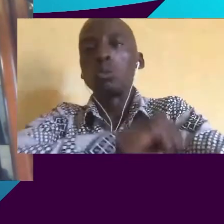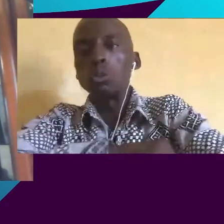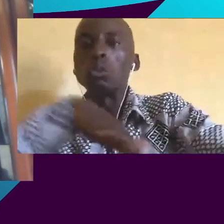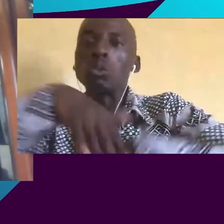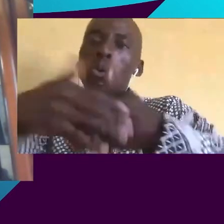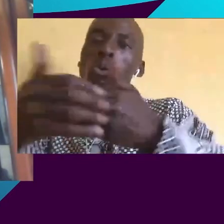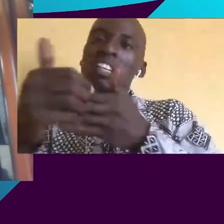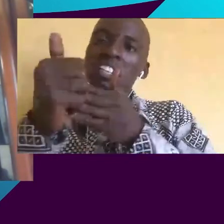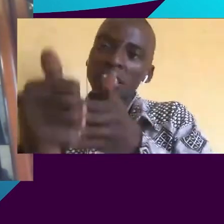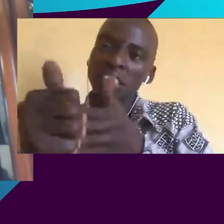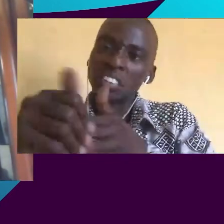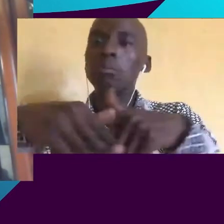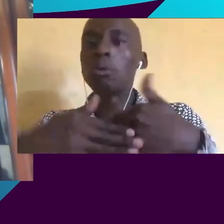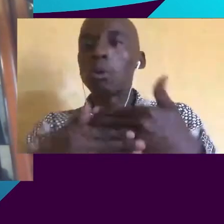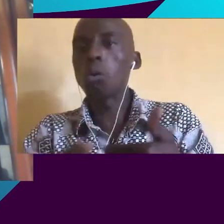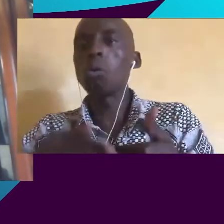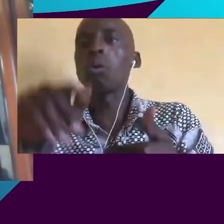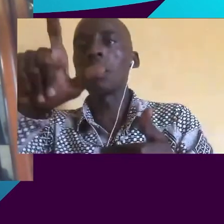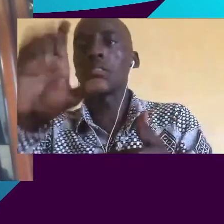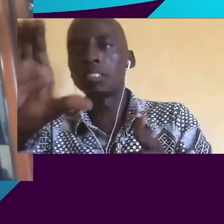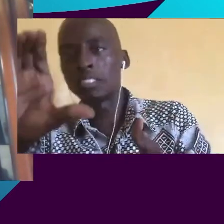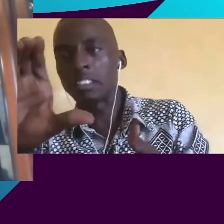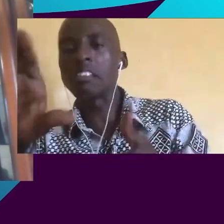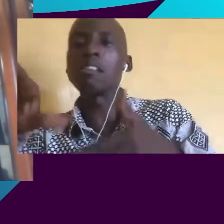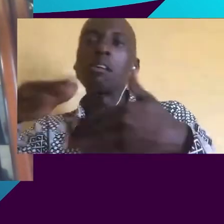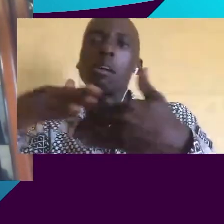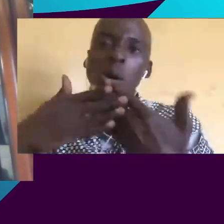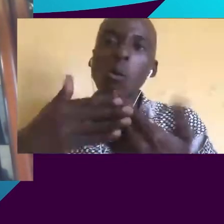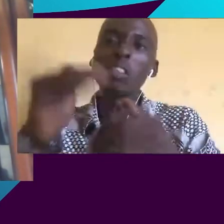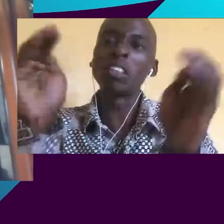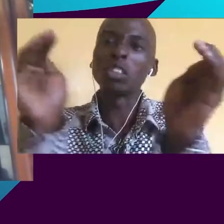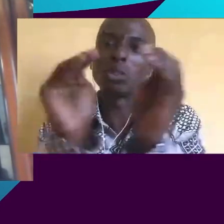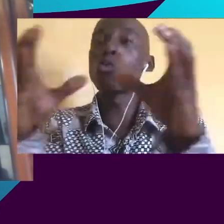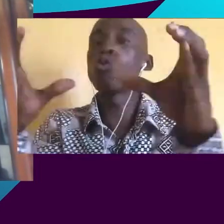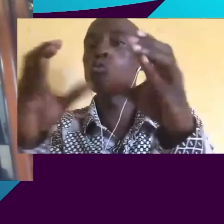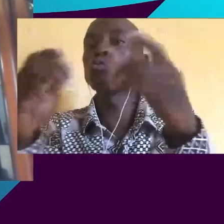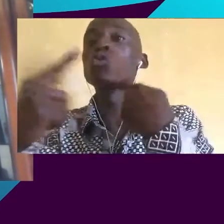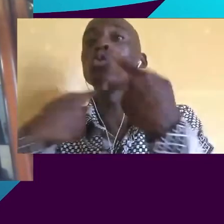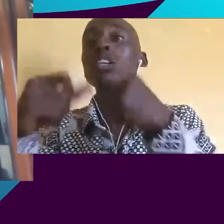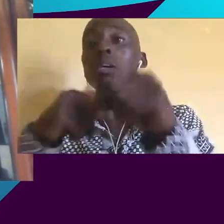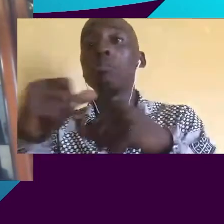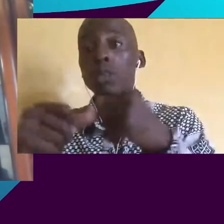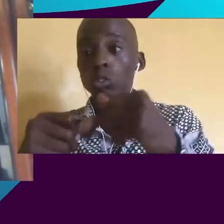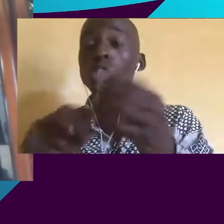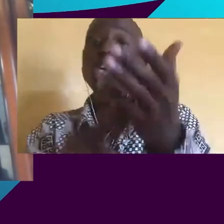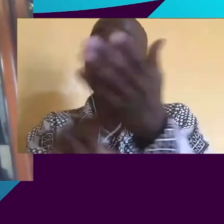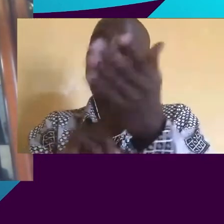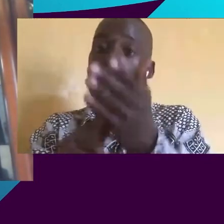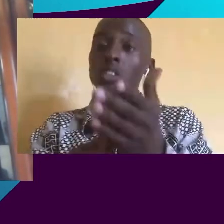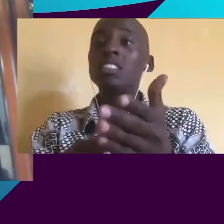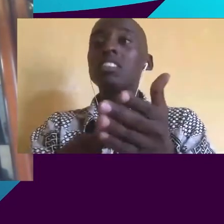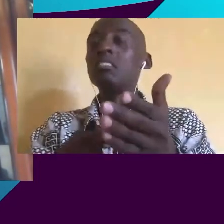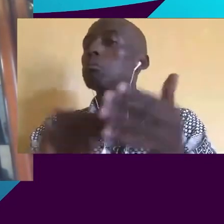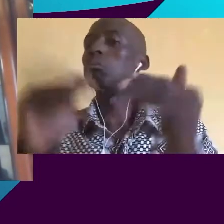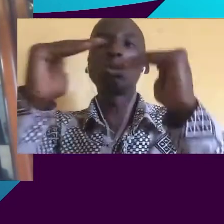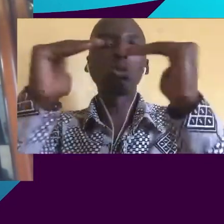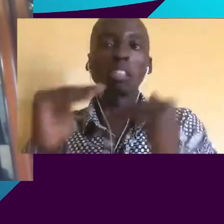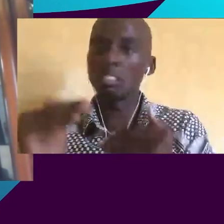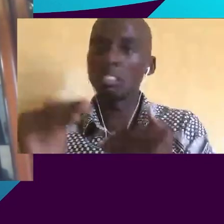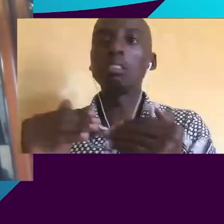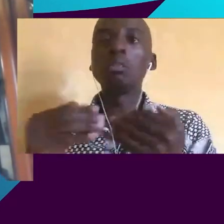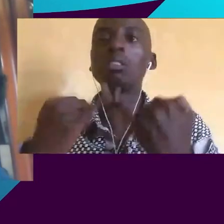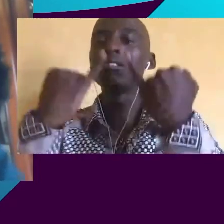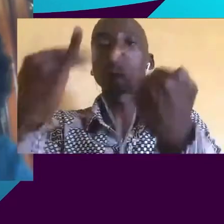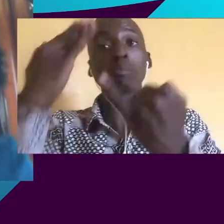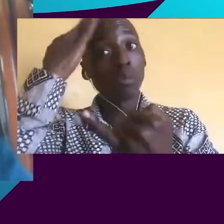like AOCs, being the small groups that we talked about, using all existing structures just to let them know that, you know, just